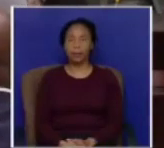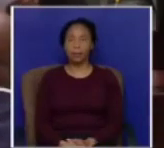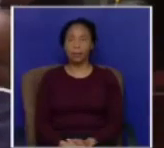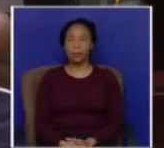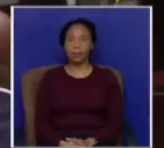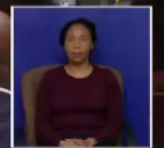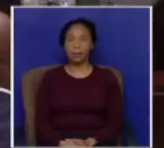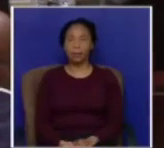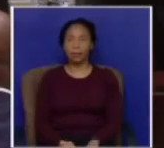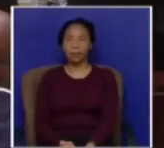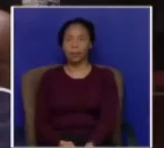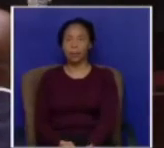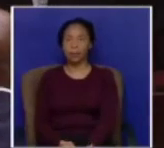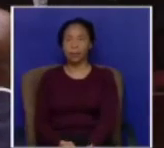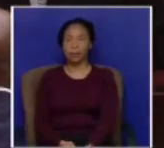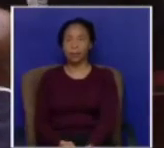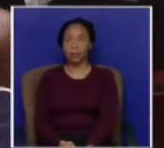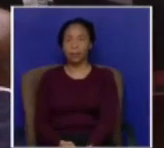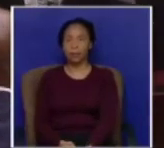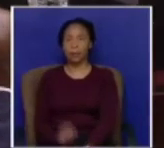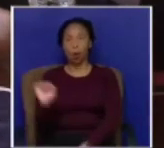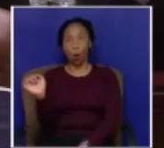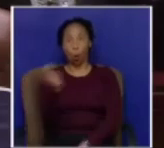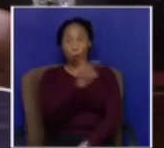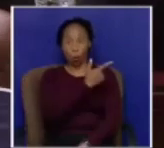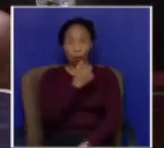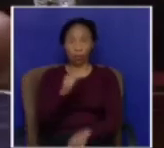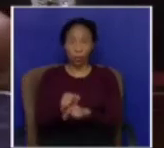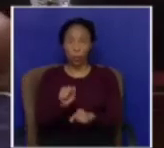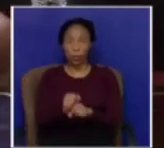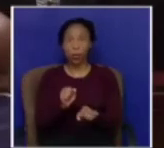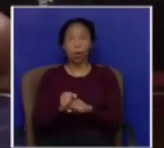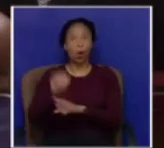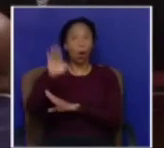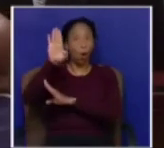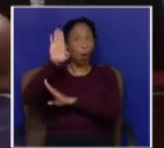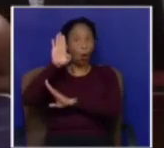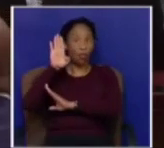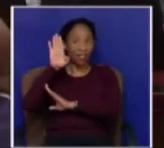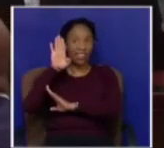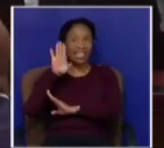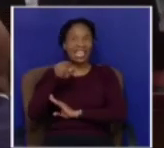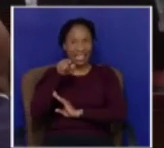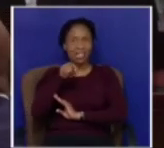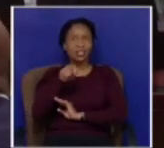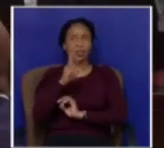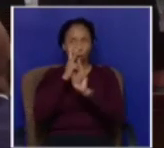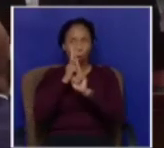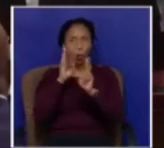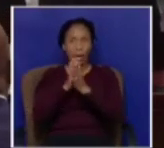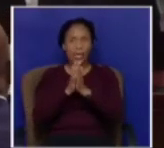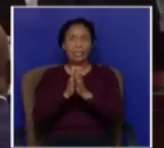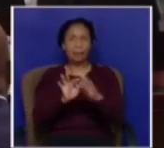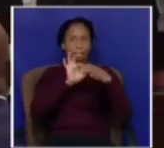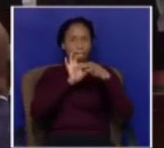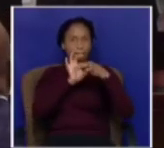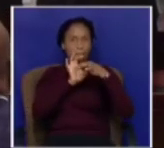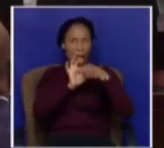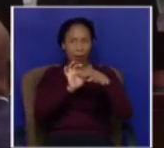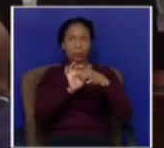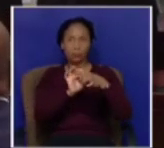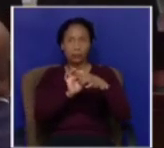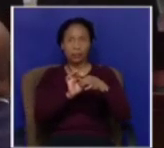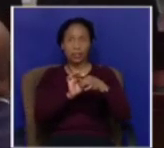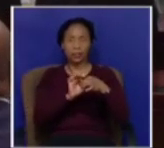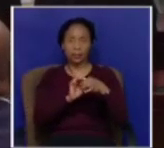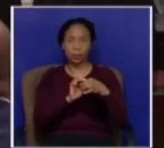Do all of you consider the oath or affirmation as binding on your conscience? Yes. You